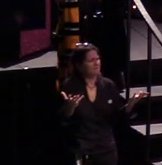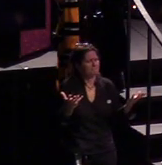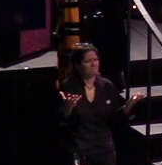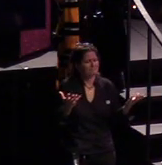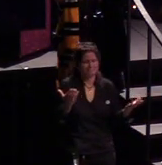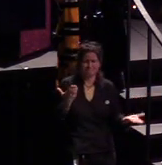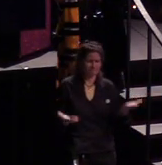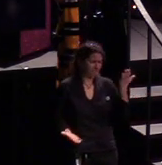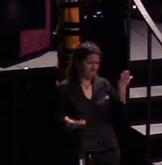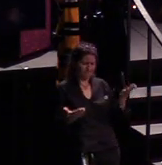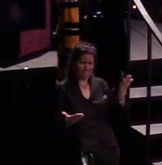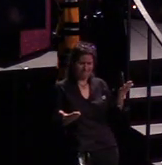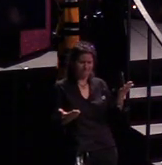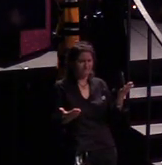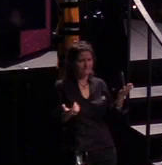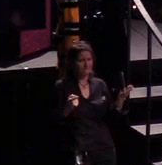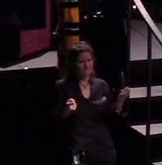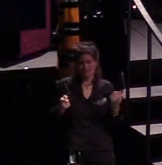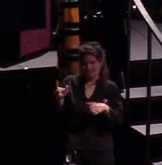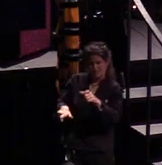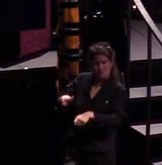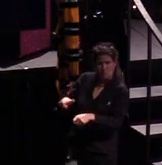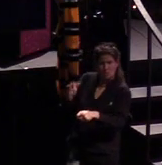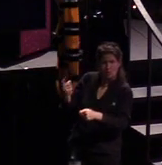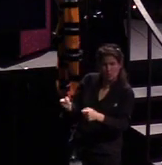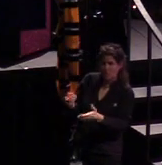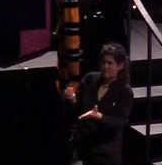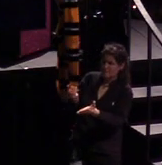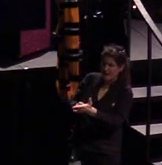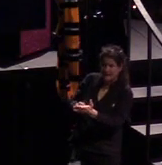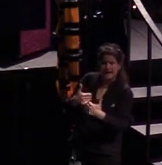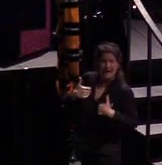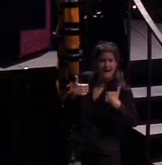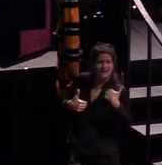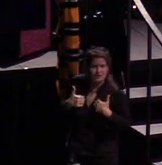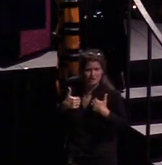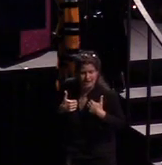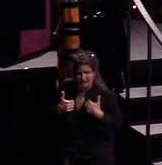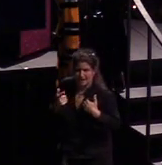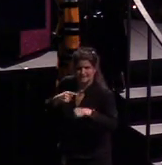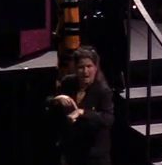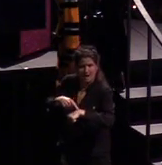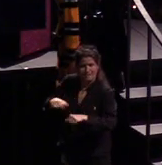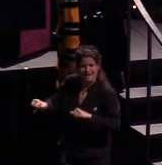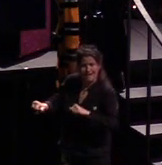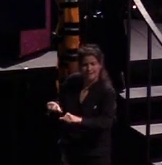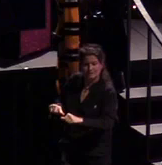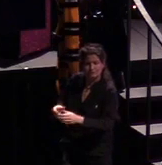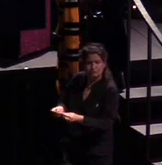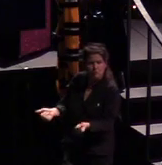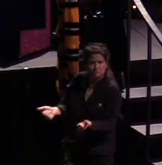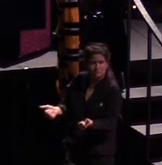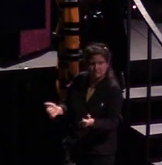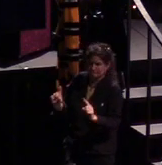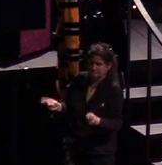disadvantages people for whom energy money or time our limited resources it's